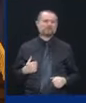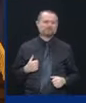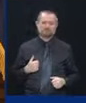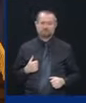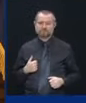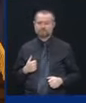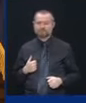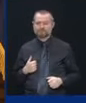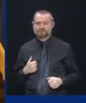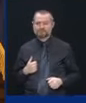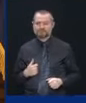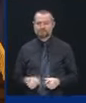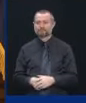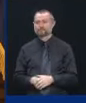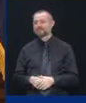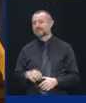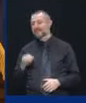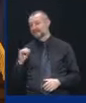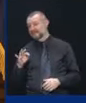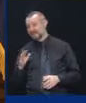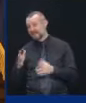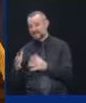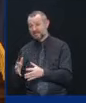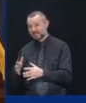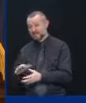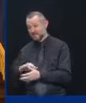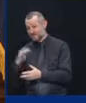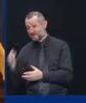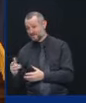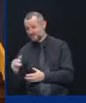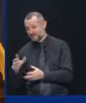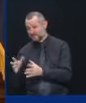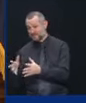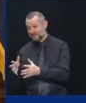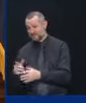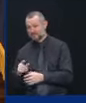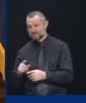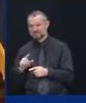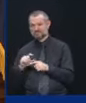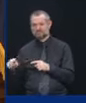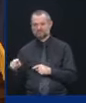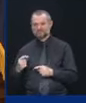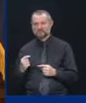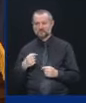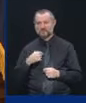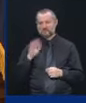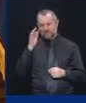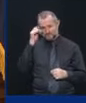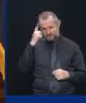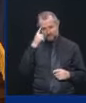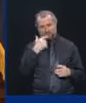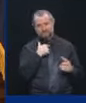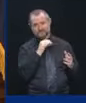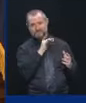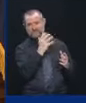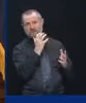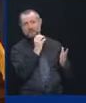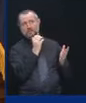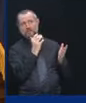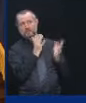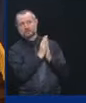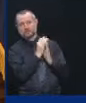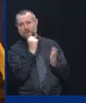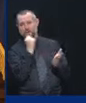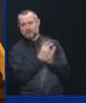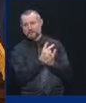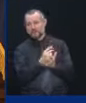If there are any excess doses, we're working with the federal government to get approval to